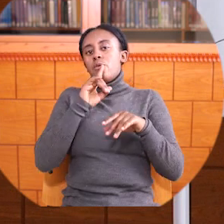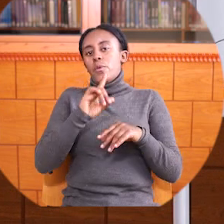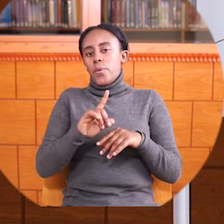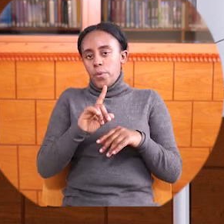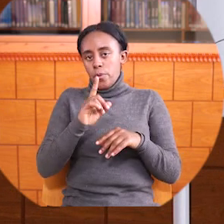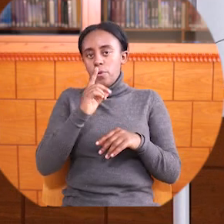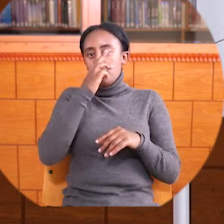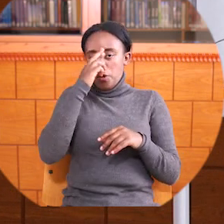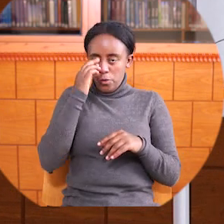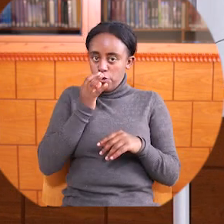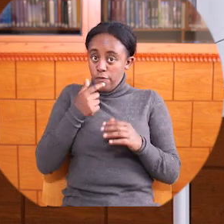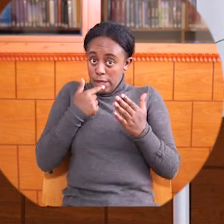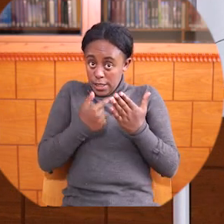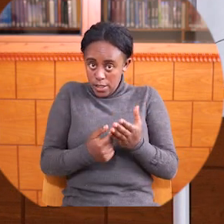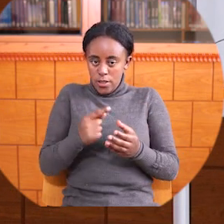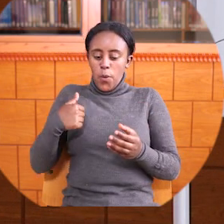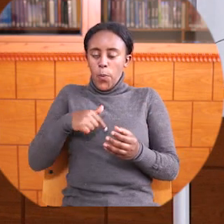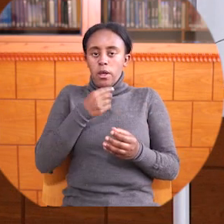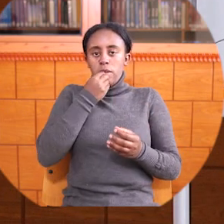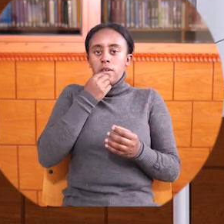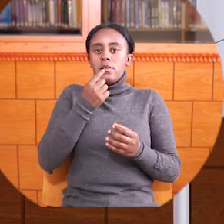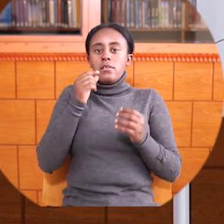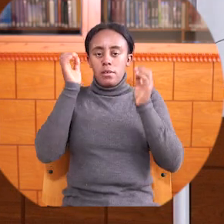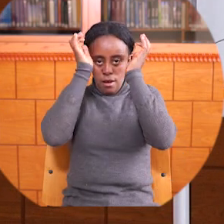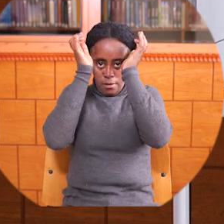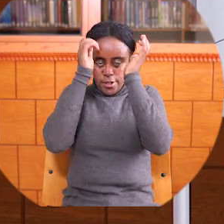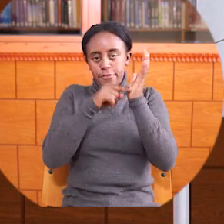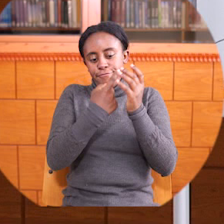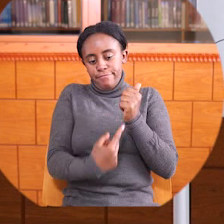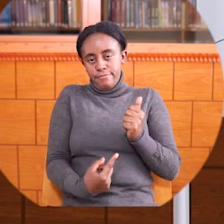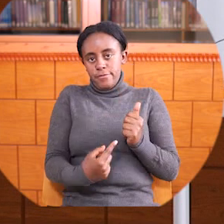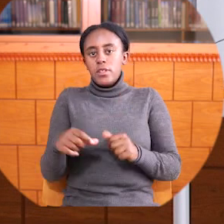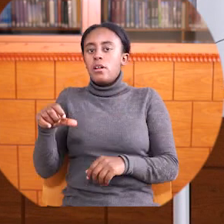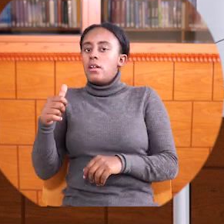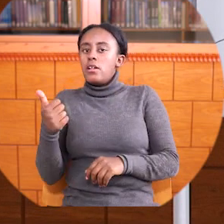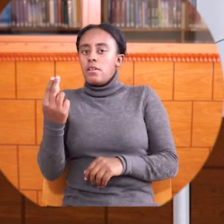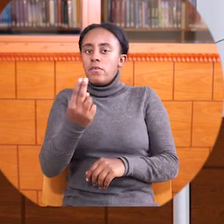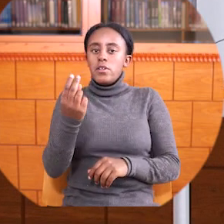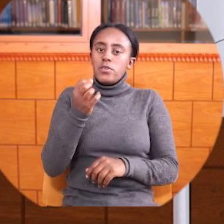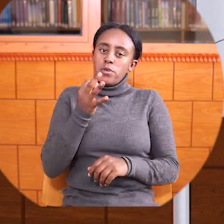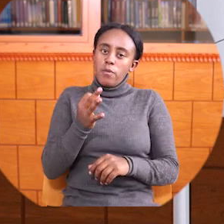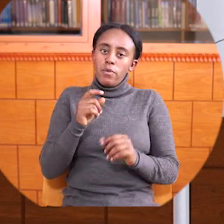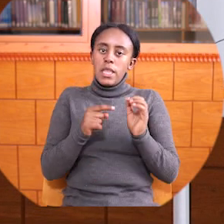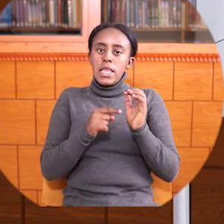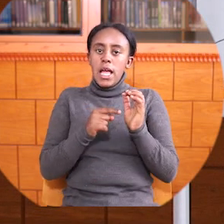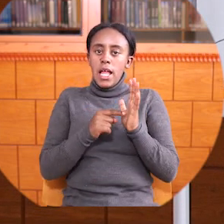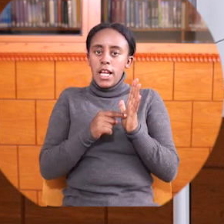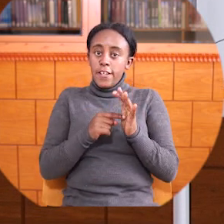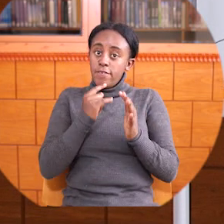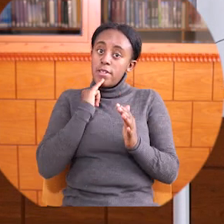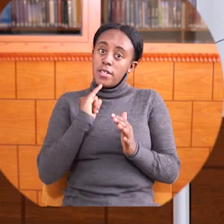leaf of cabbage. The another one, or the another function of the leaf is